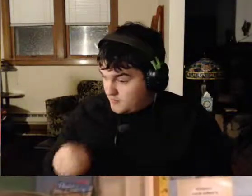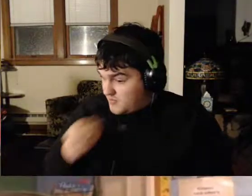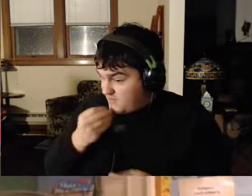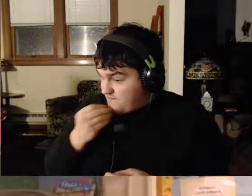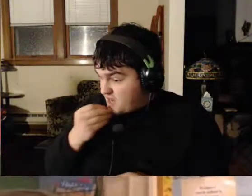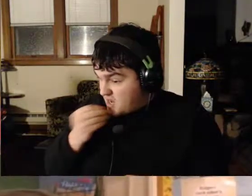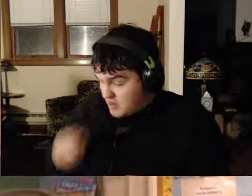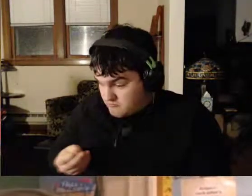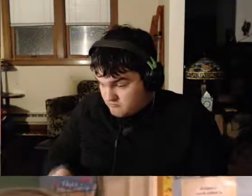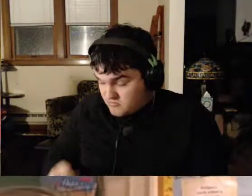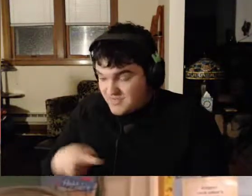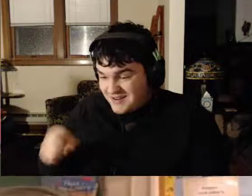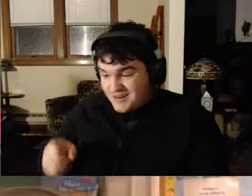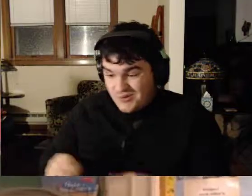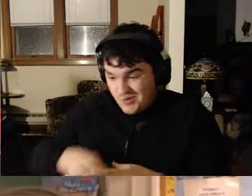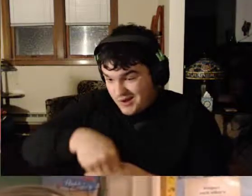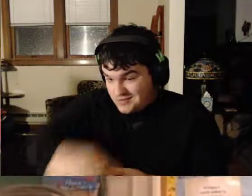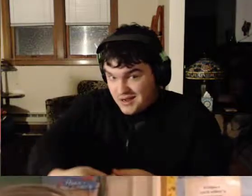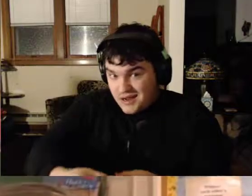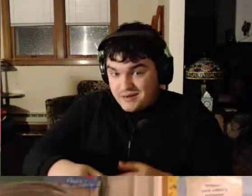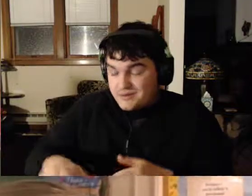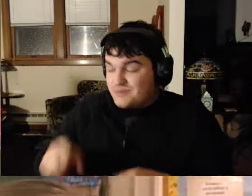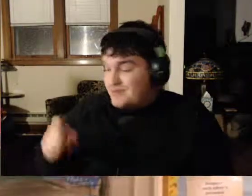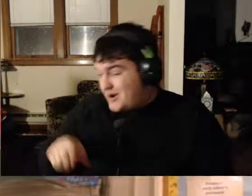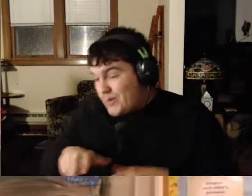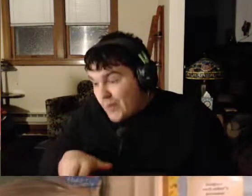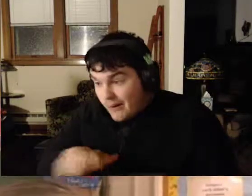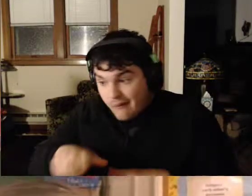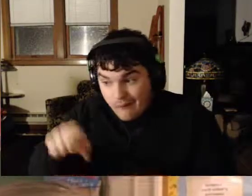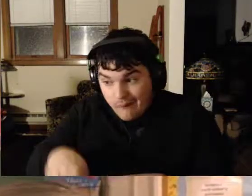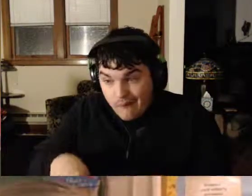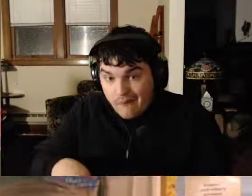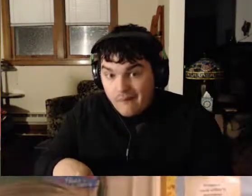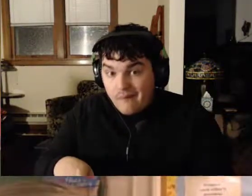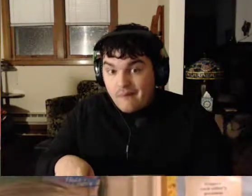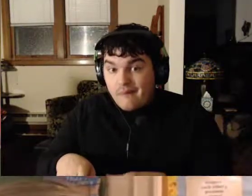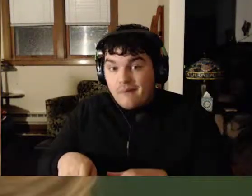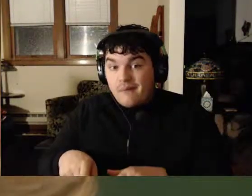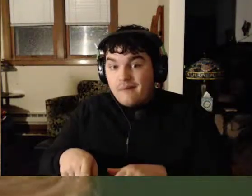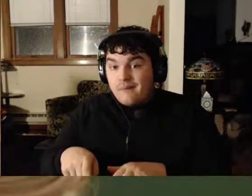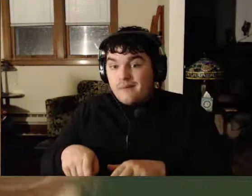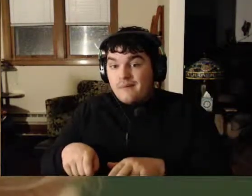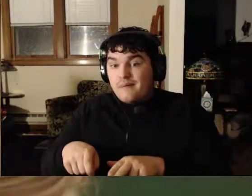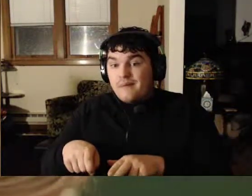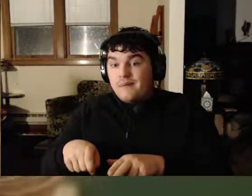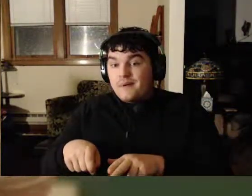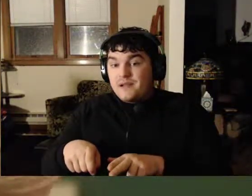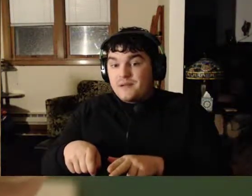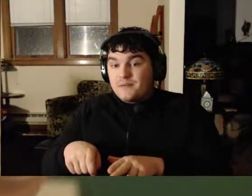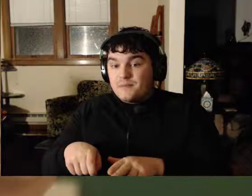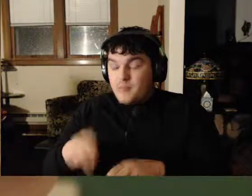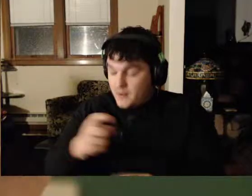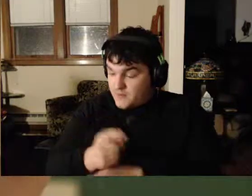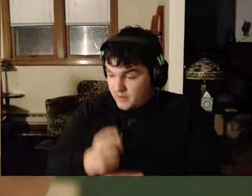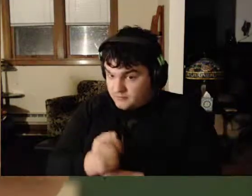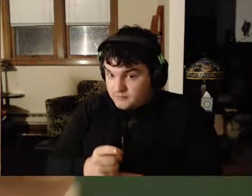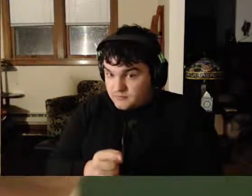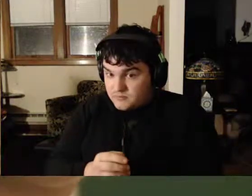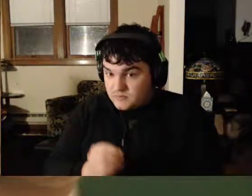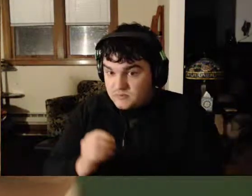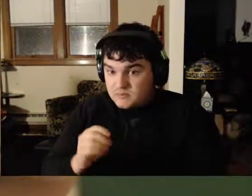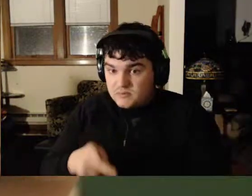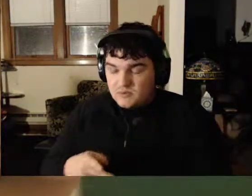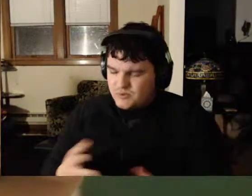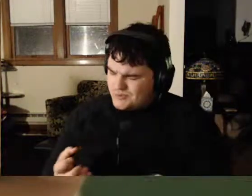taken outside? Do you need to walk them to exercise? Besides their long coats, you need to be brushing them, right? Okay, so do we just